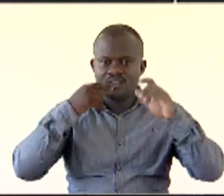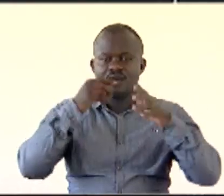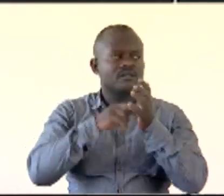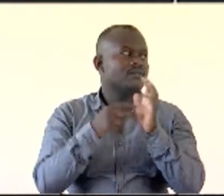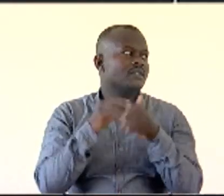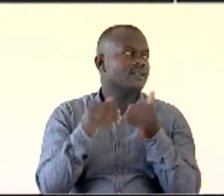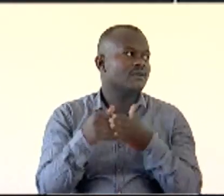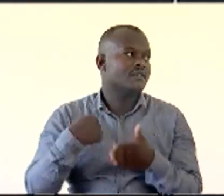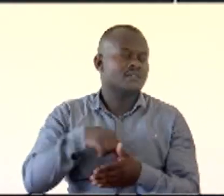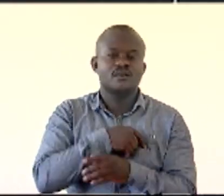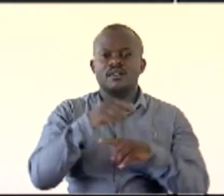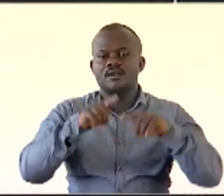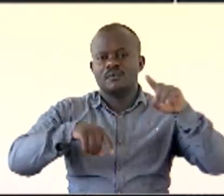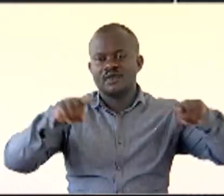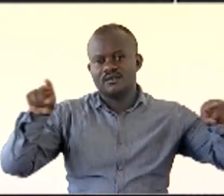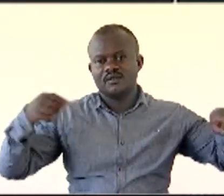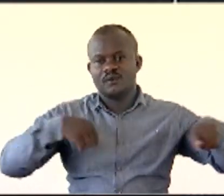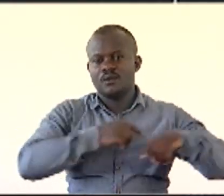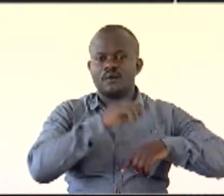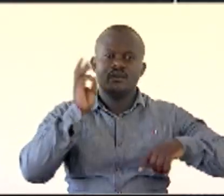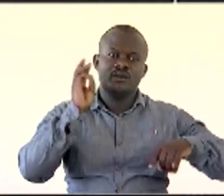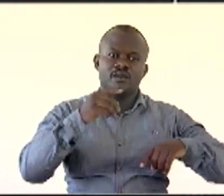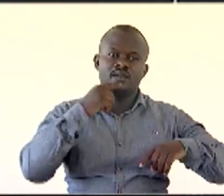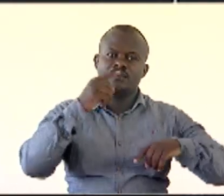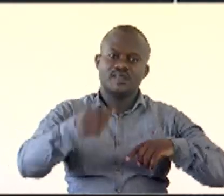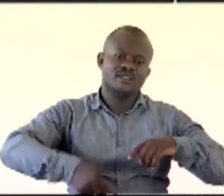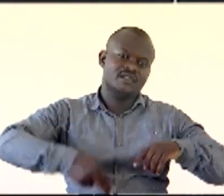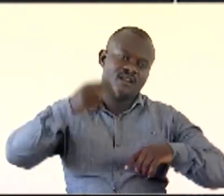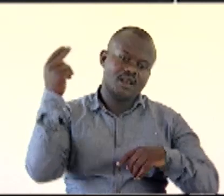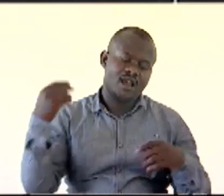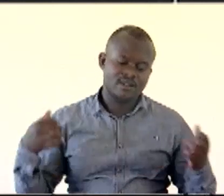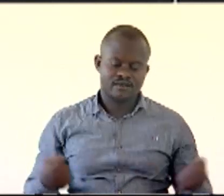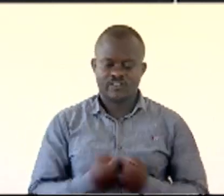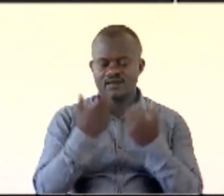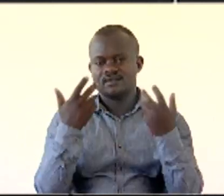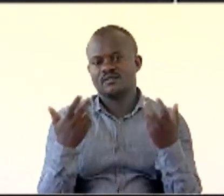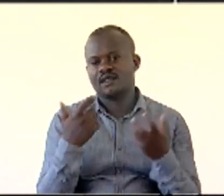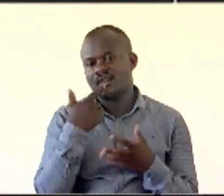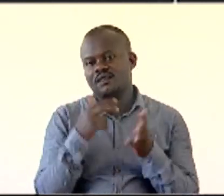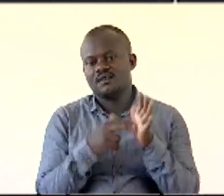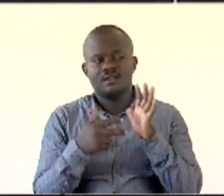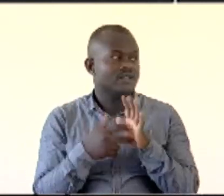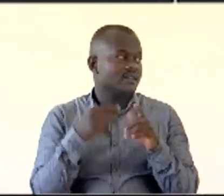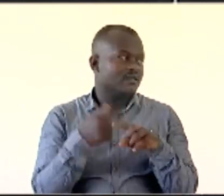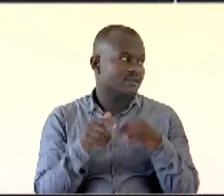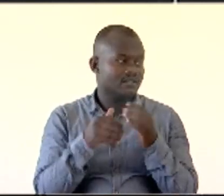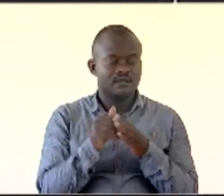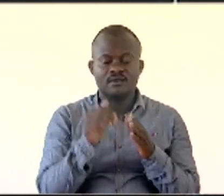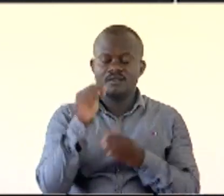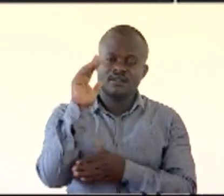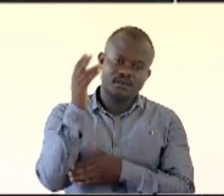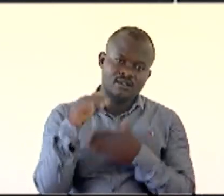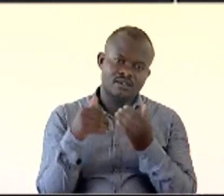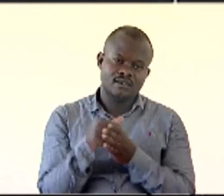means biodiversity will be at a high risk. That means different plants and